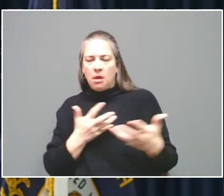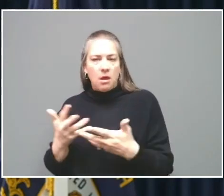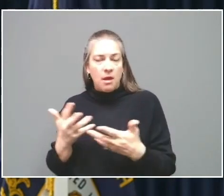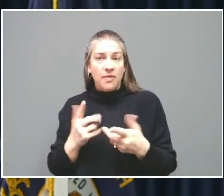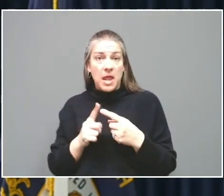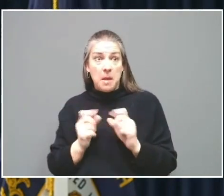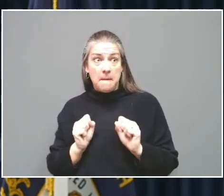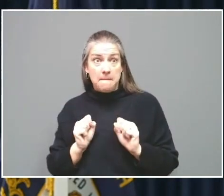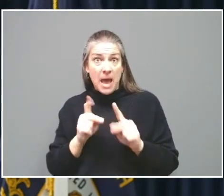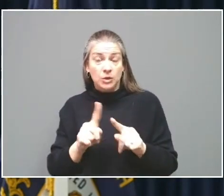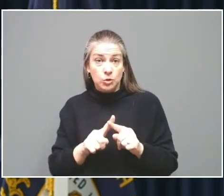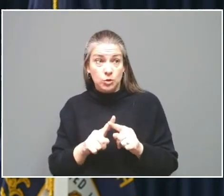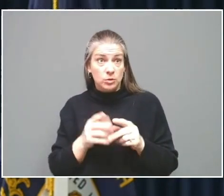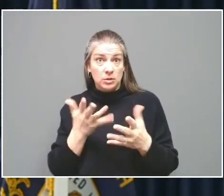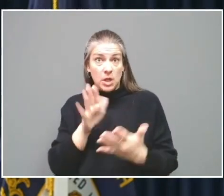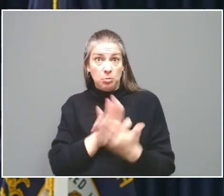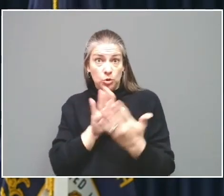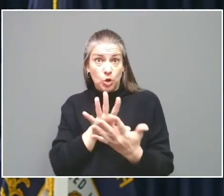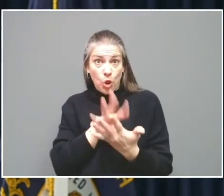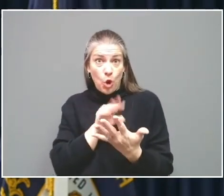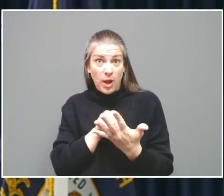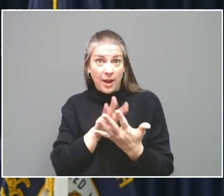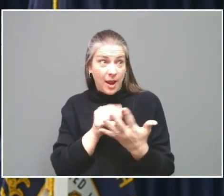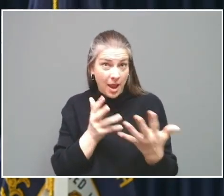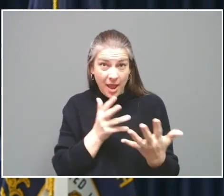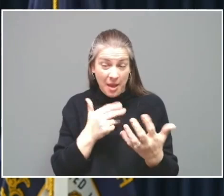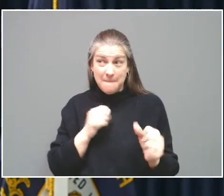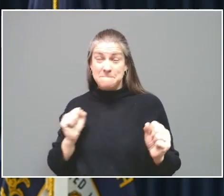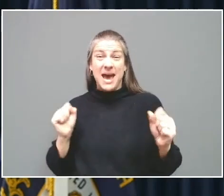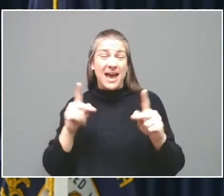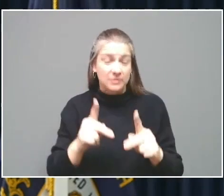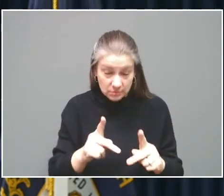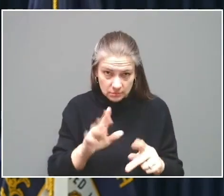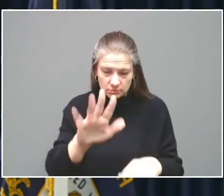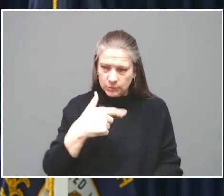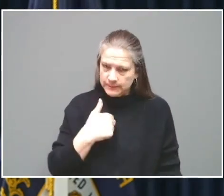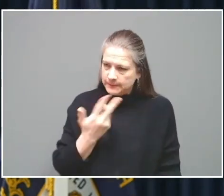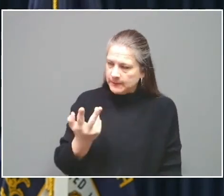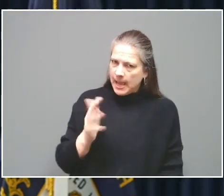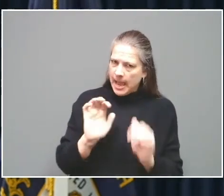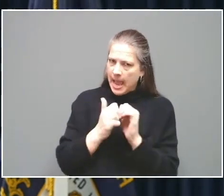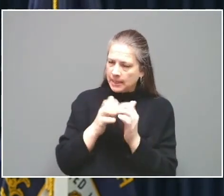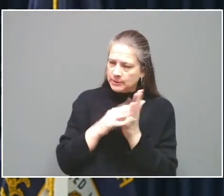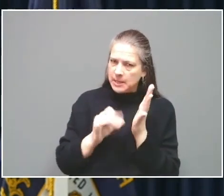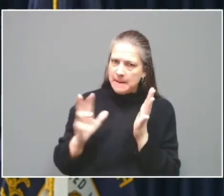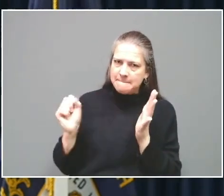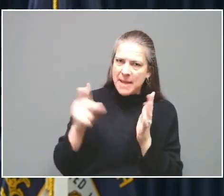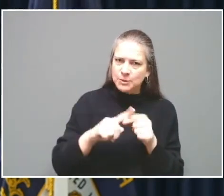learning, we talked a lot about how hard it would be for our students to re-enter the classroom, not just academically,